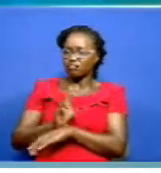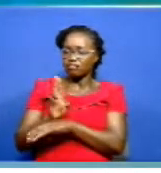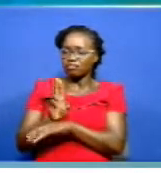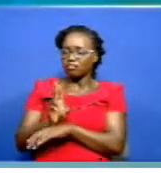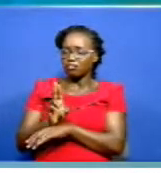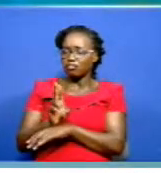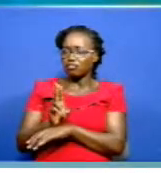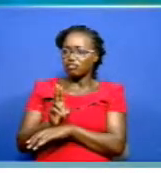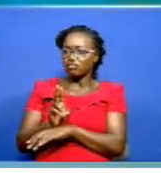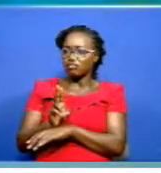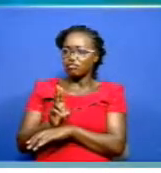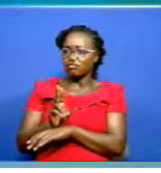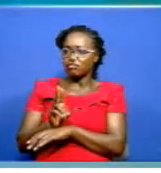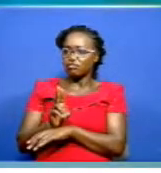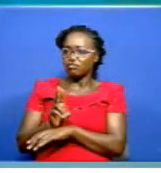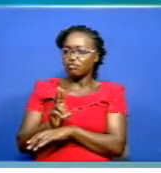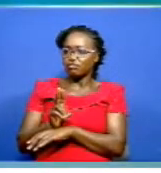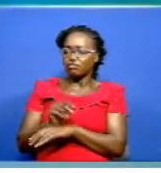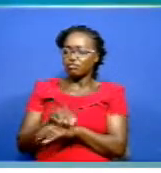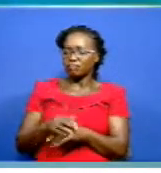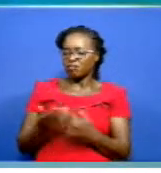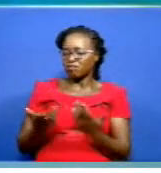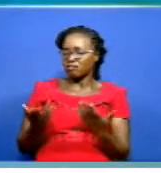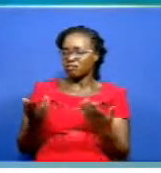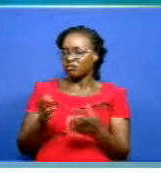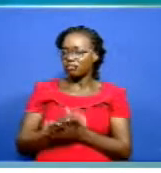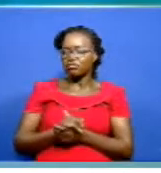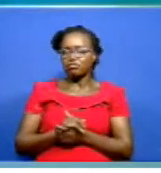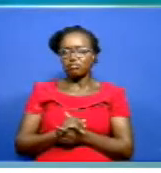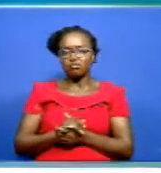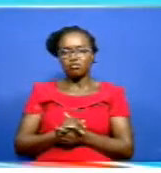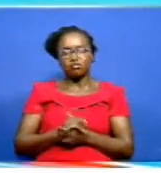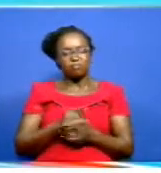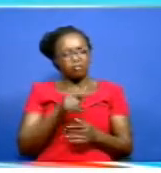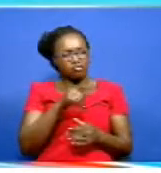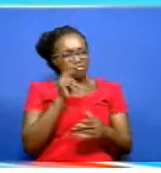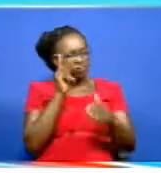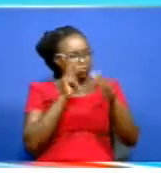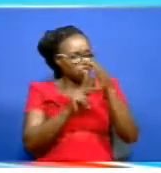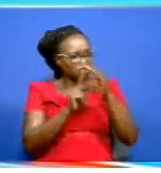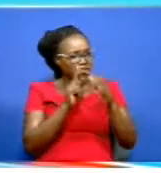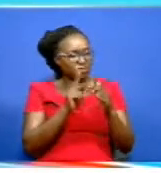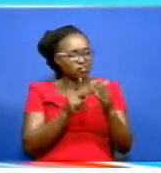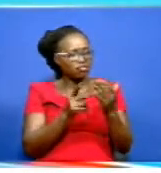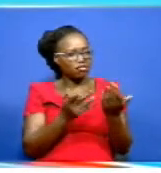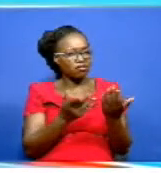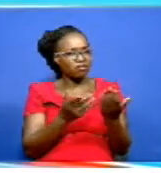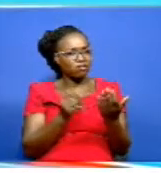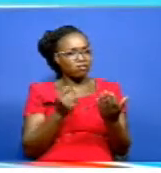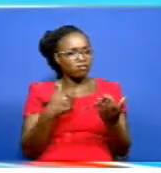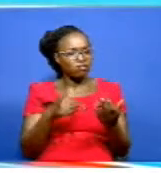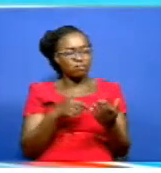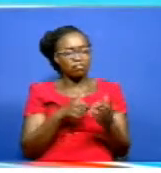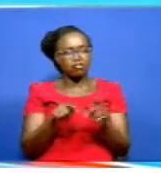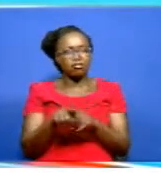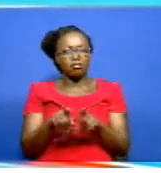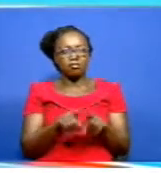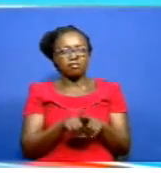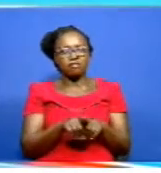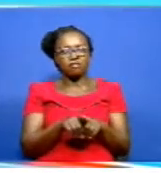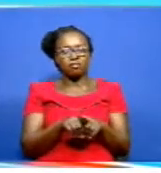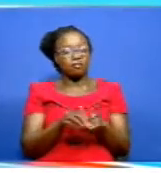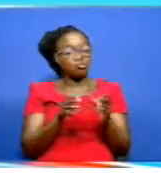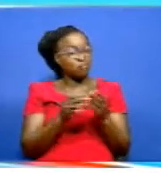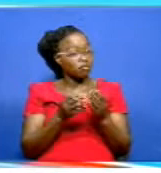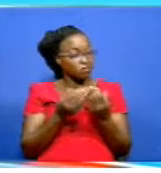AstraZeneca vaccine, even with those variants. From your professional point of view, should we also be open